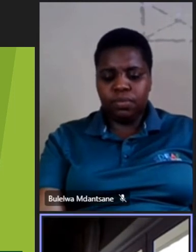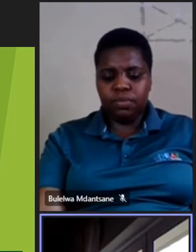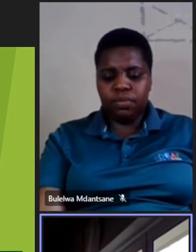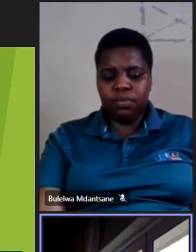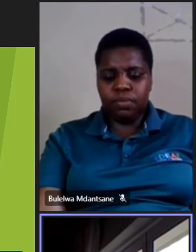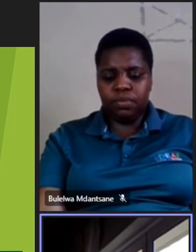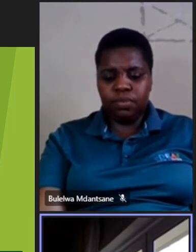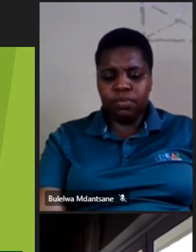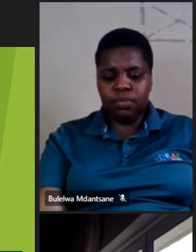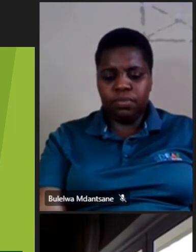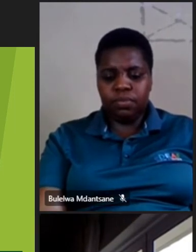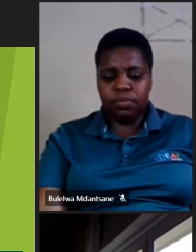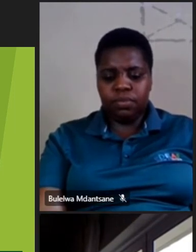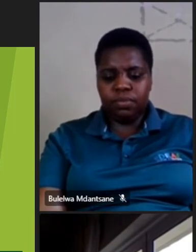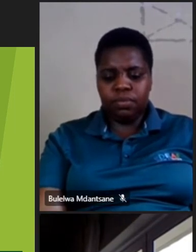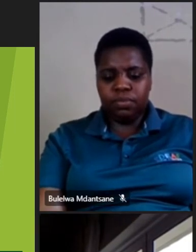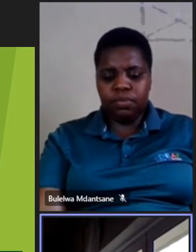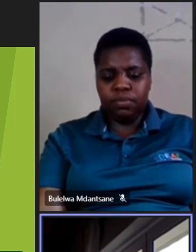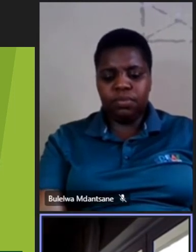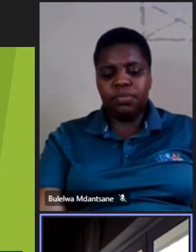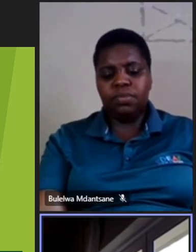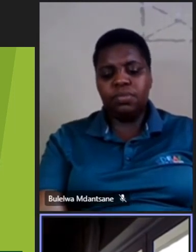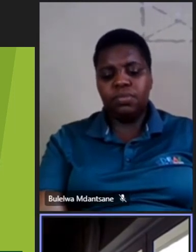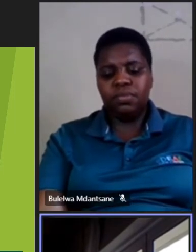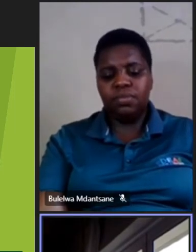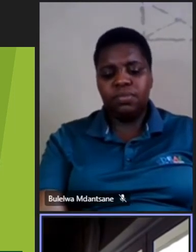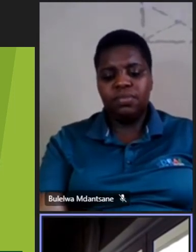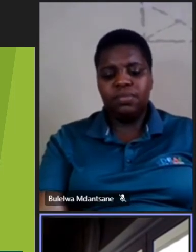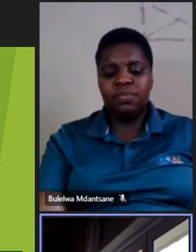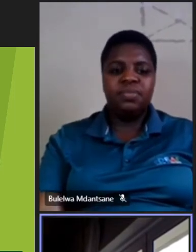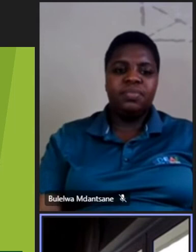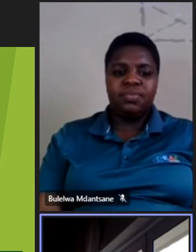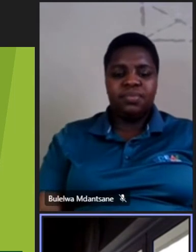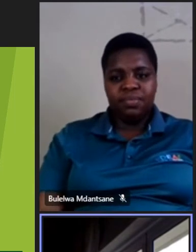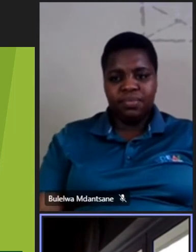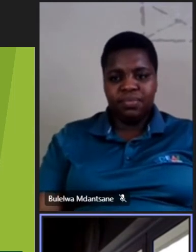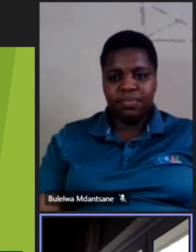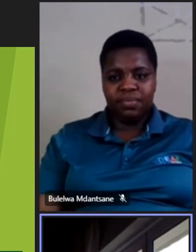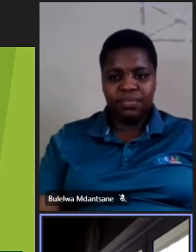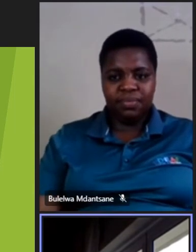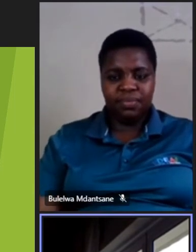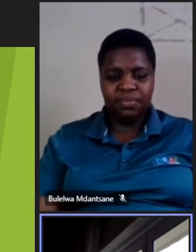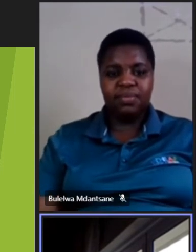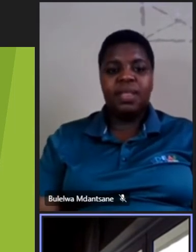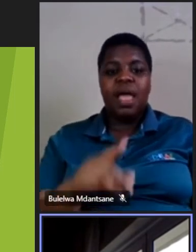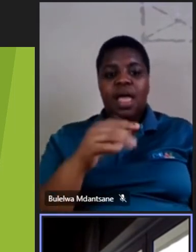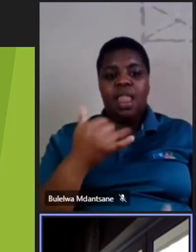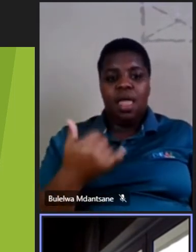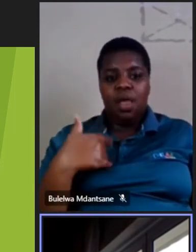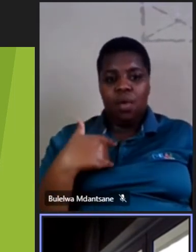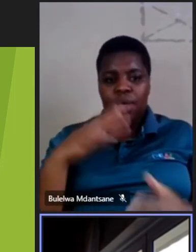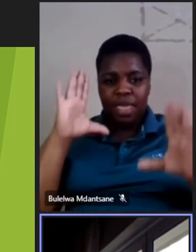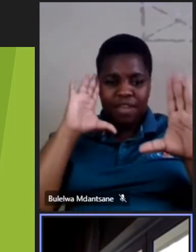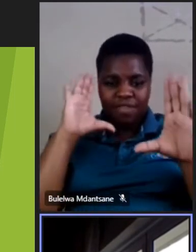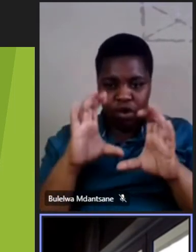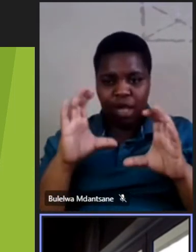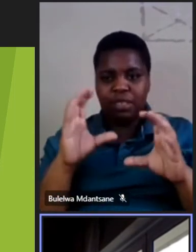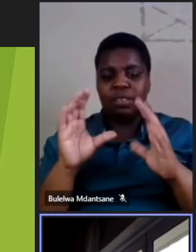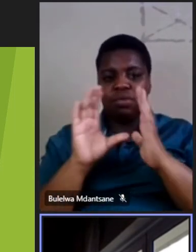So in the next slide, we focused on rehabilitation and